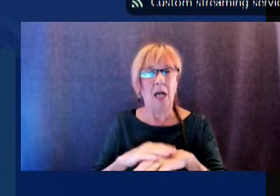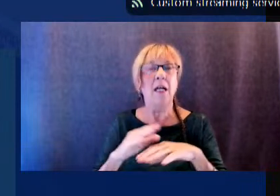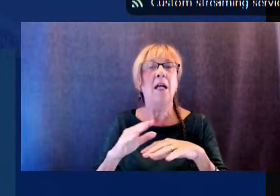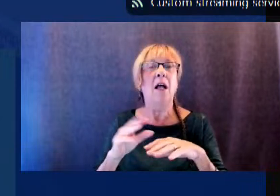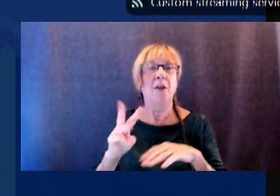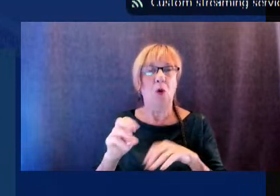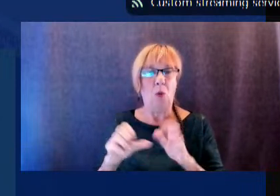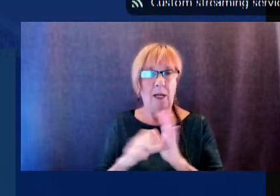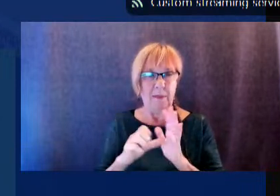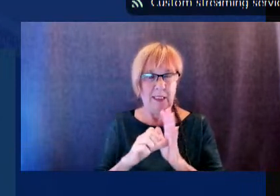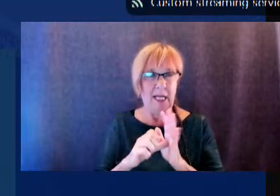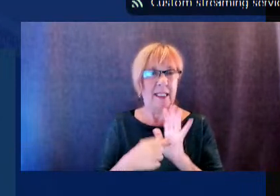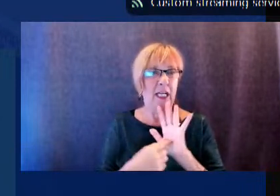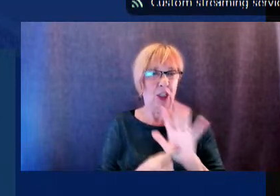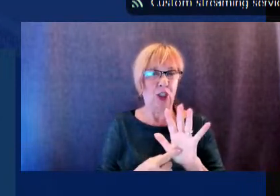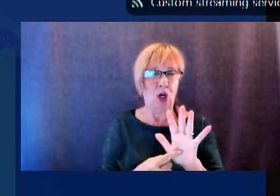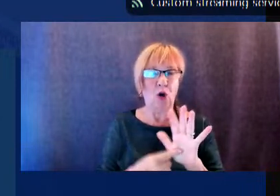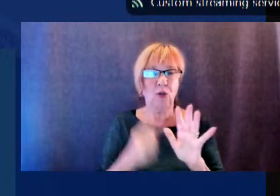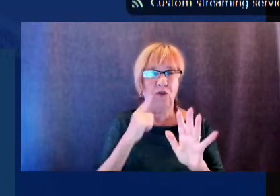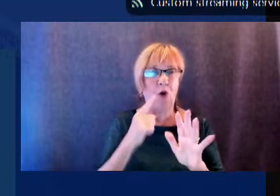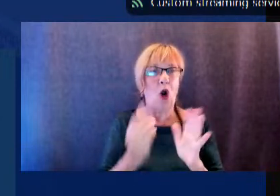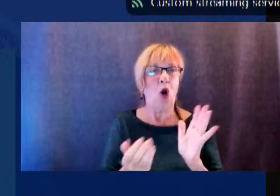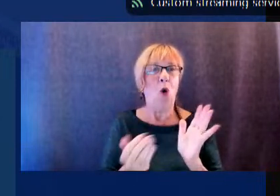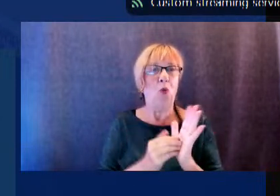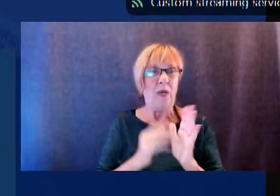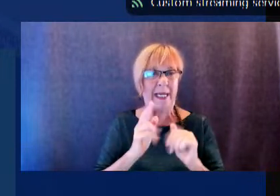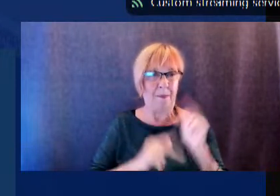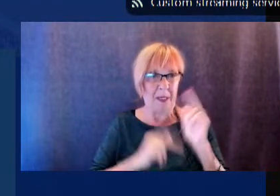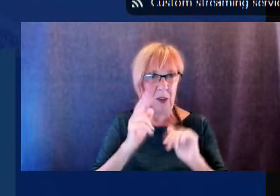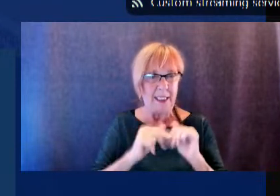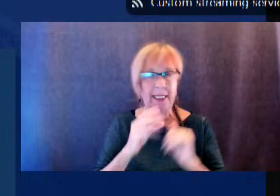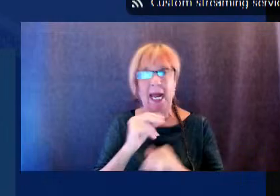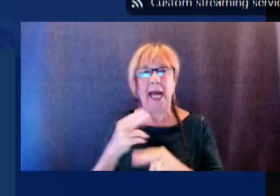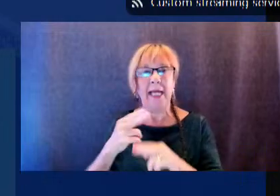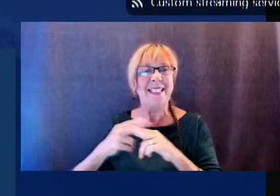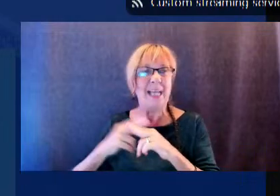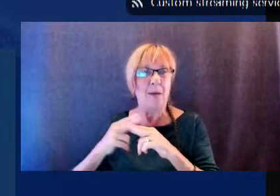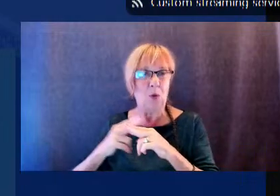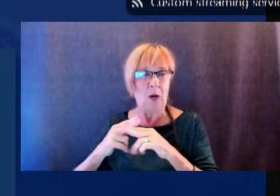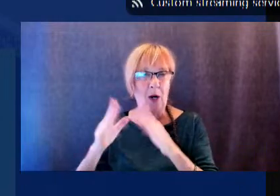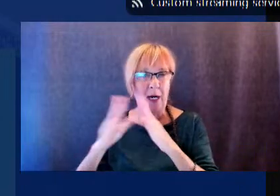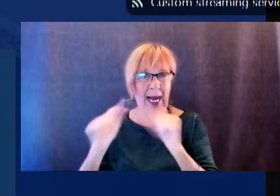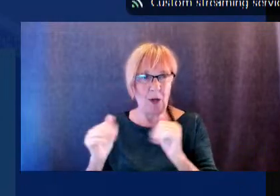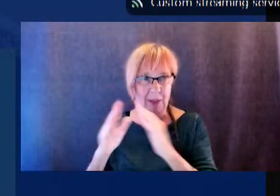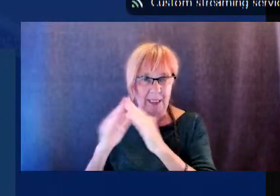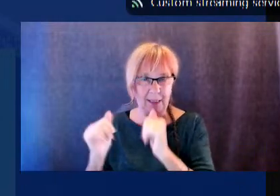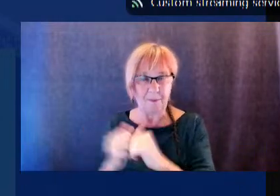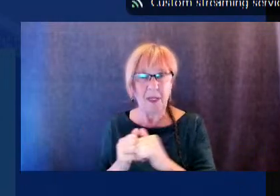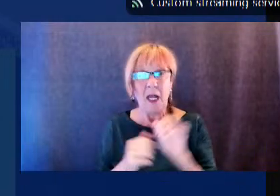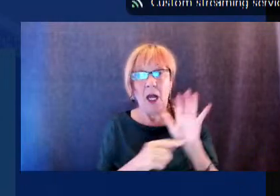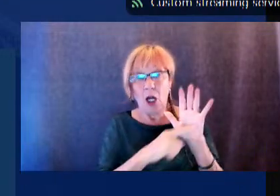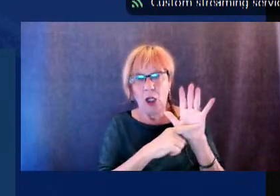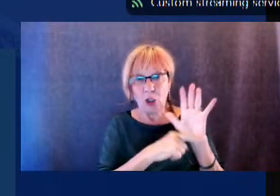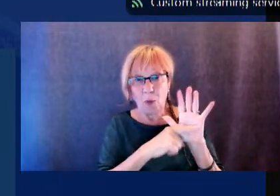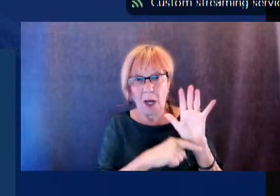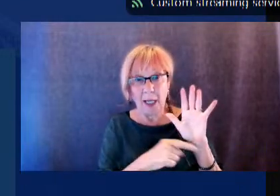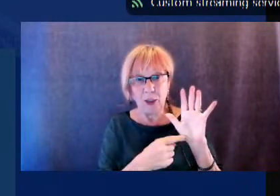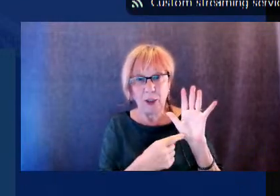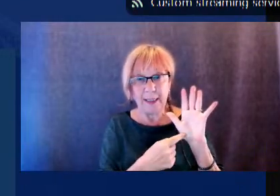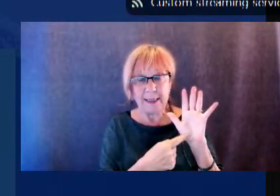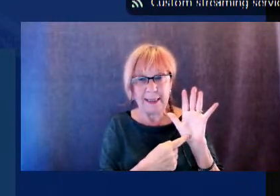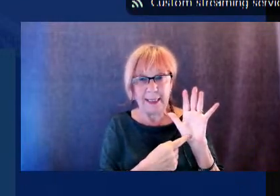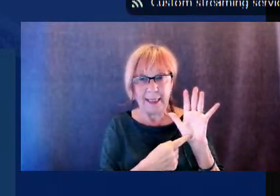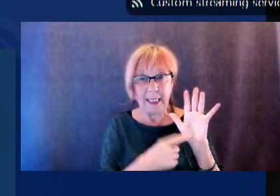both rebuilding and temporary housing. And I just wanted to highlight at the bottom of the page there, you can see a guide that's linked